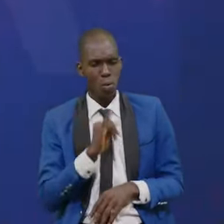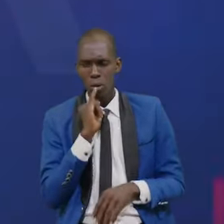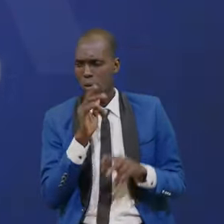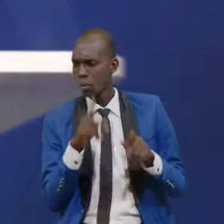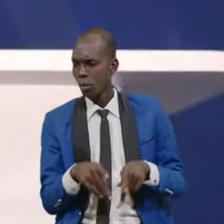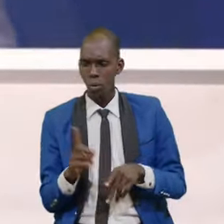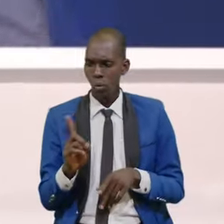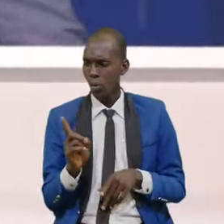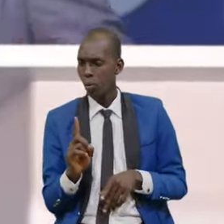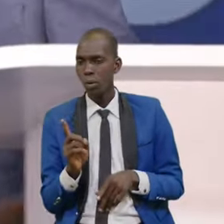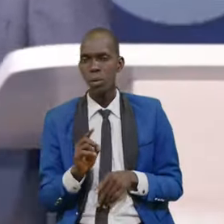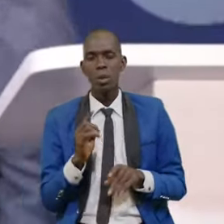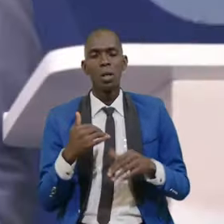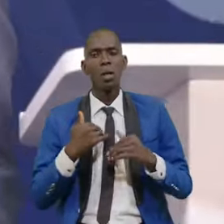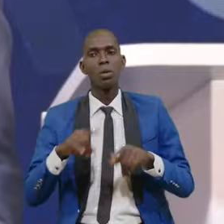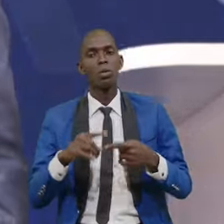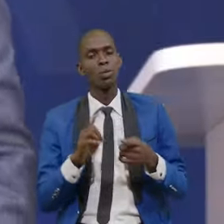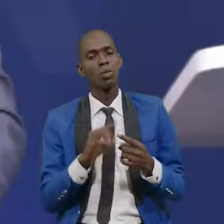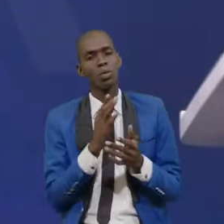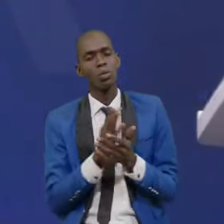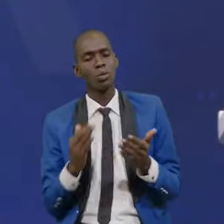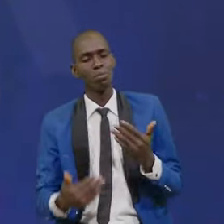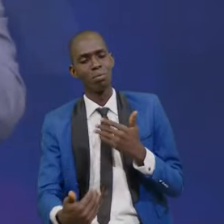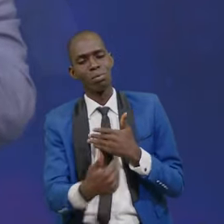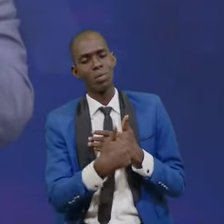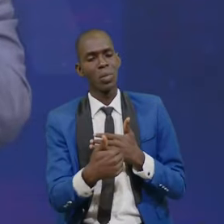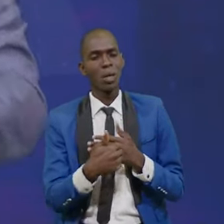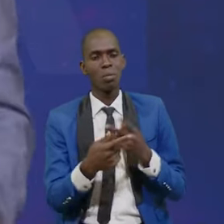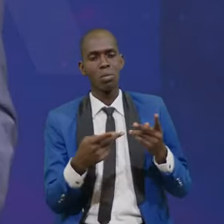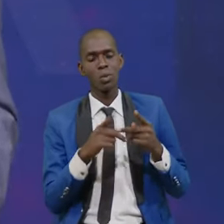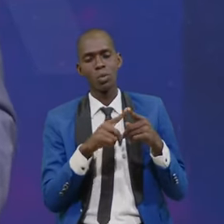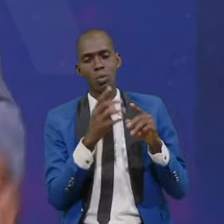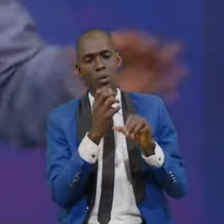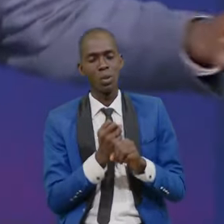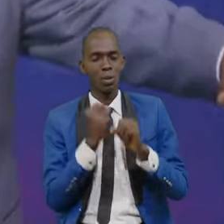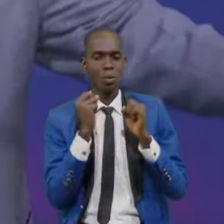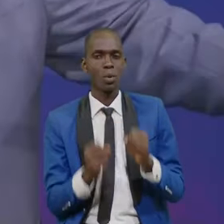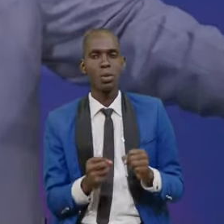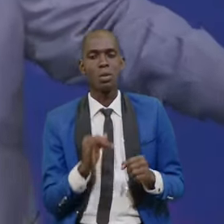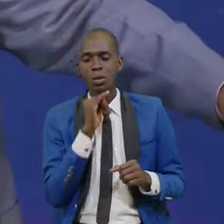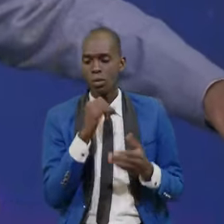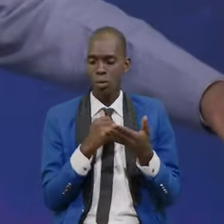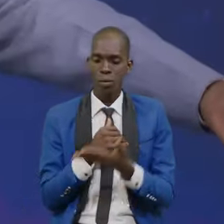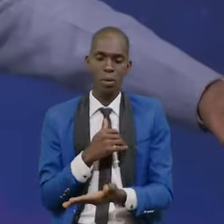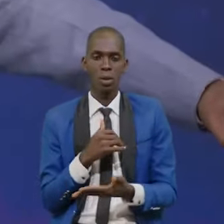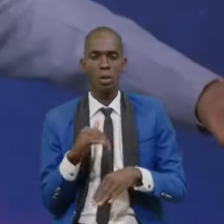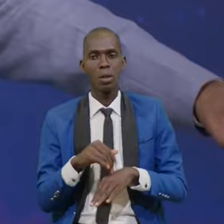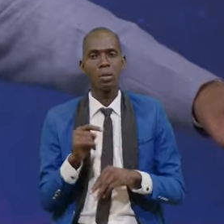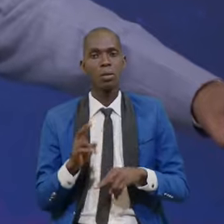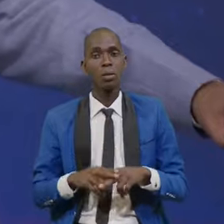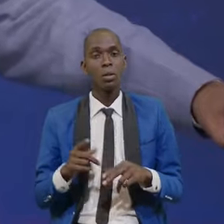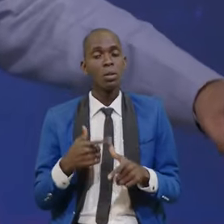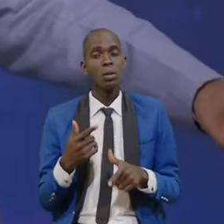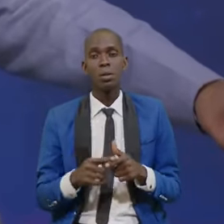He's gone to some backyard power giver. It's not there. Then you're not going to